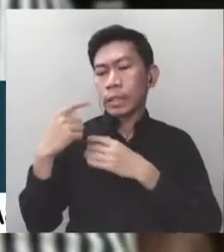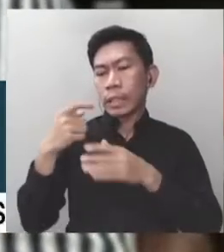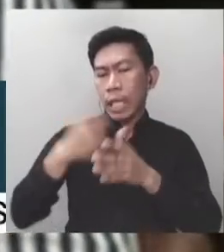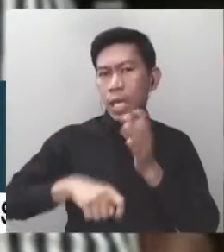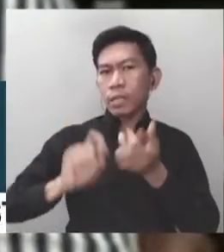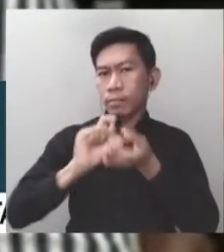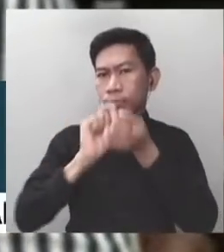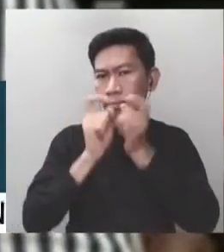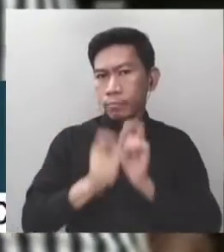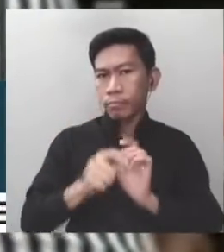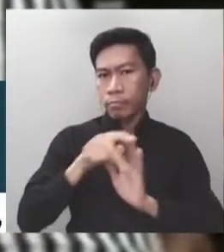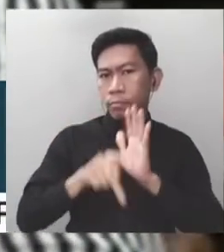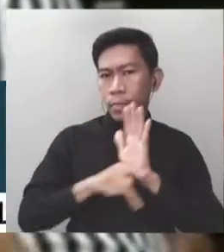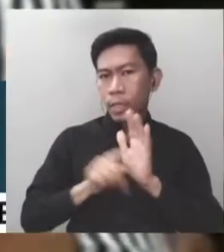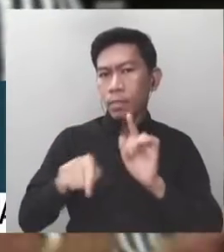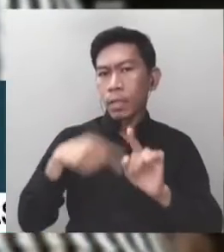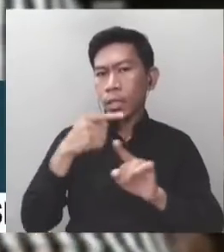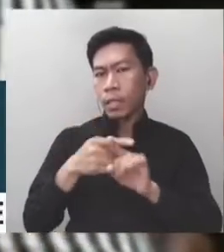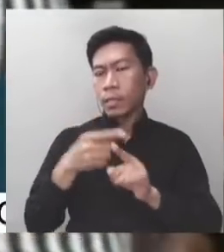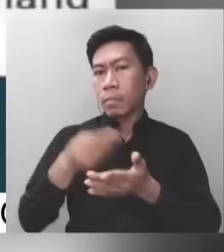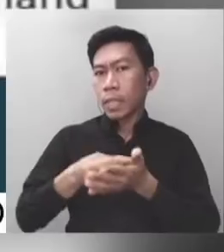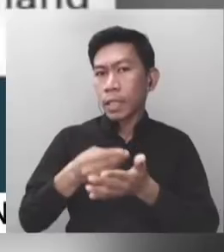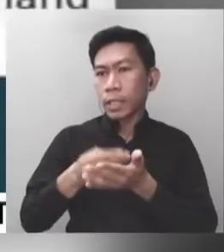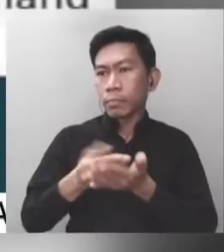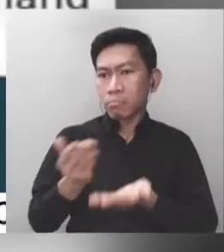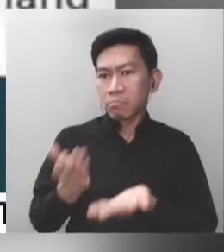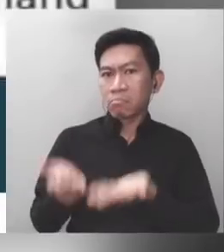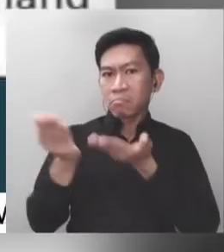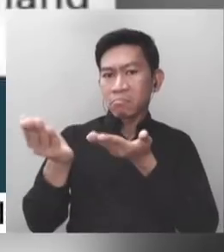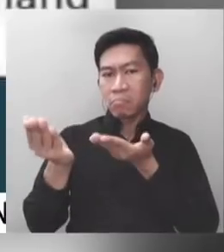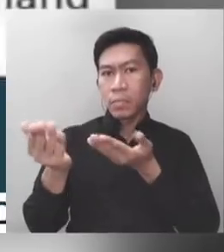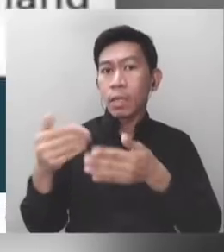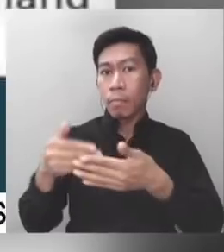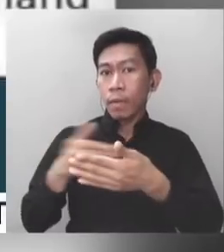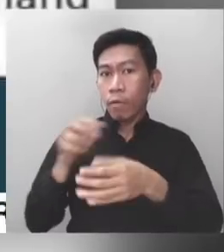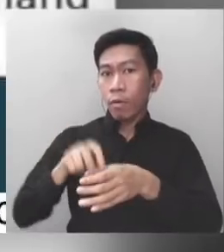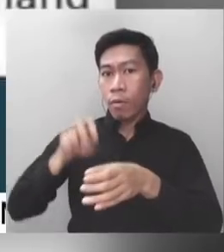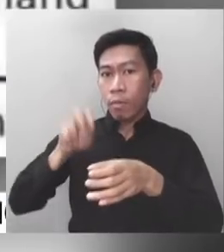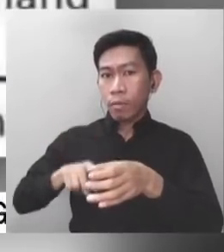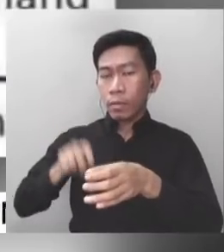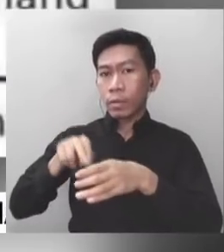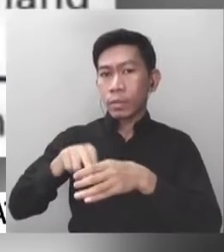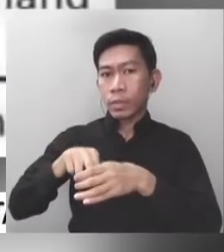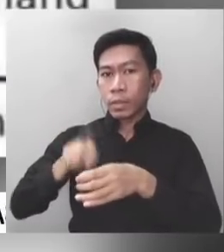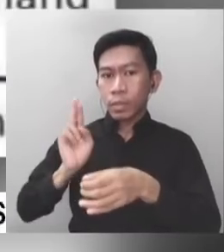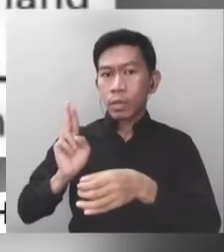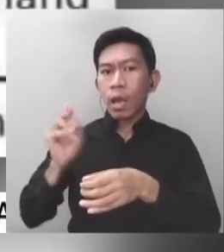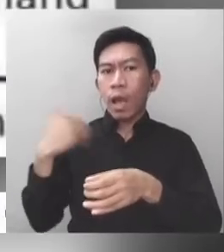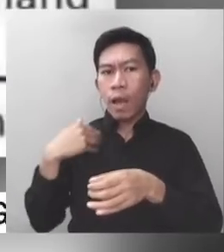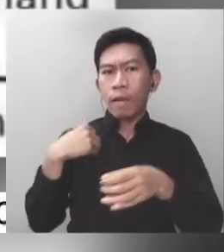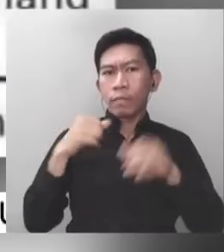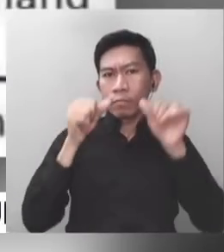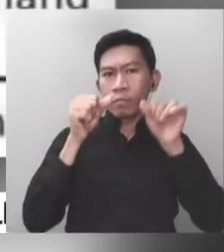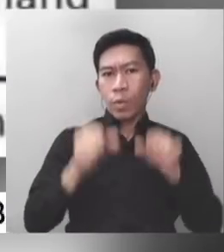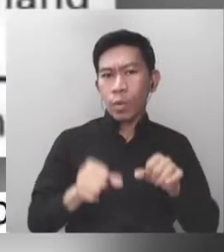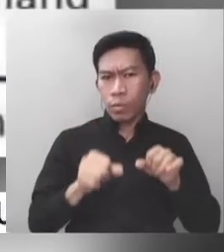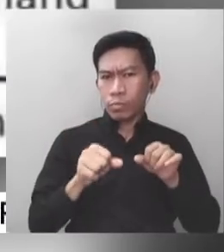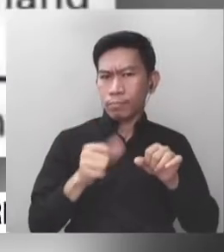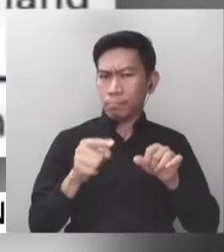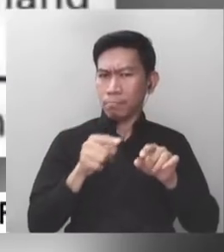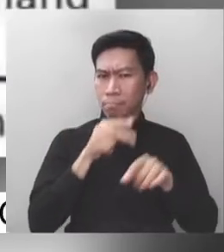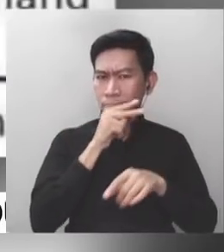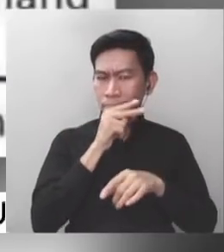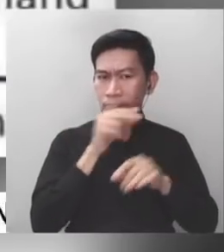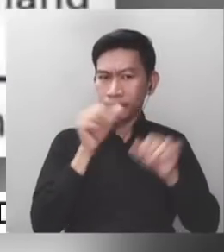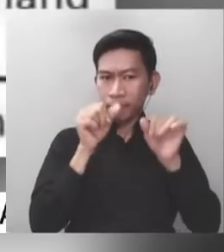fiscal policy recommendations. Before she announced her resignation, Magno posted a cryptic photo showing the chart of the law